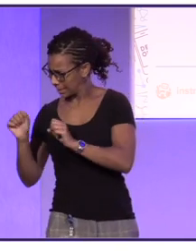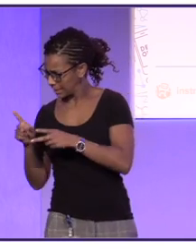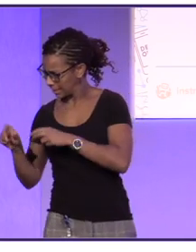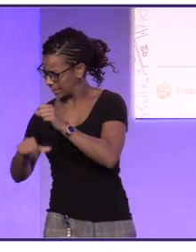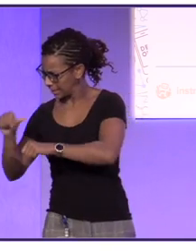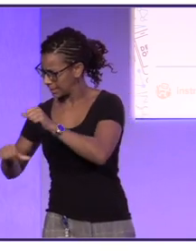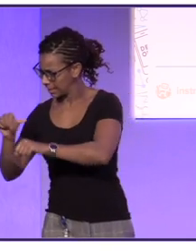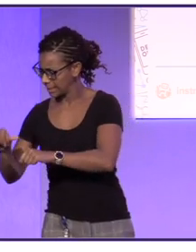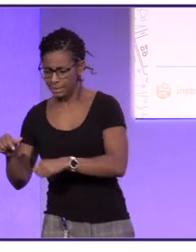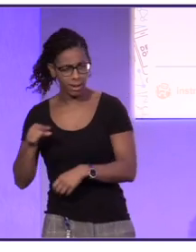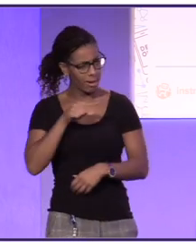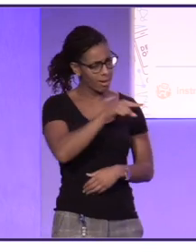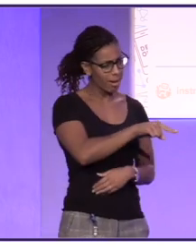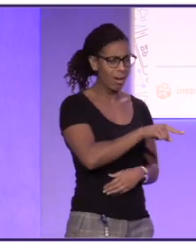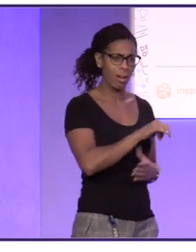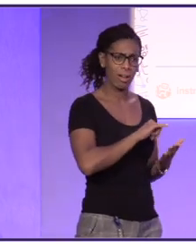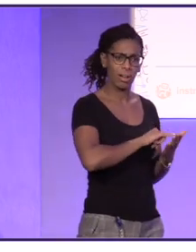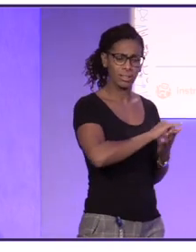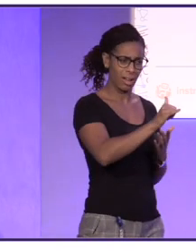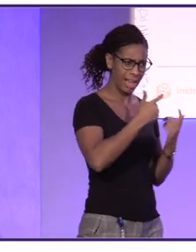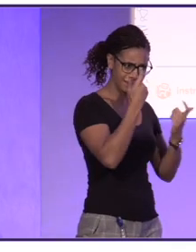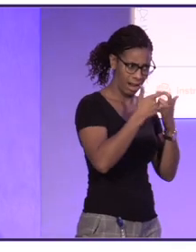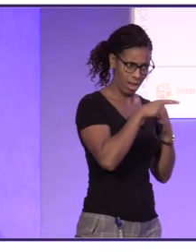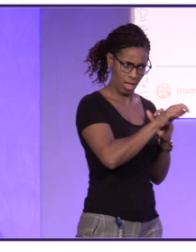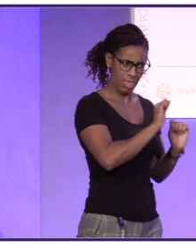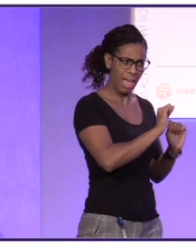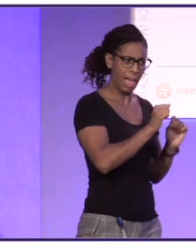slightly different permutations, of course.